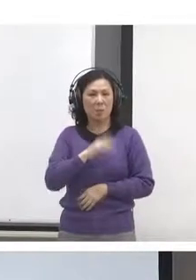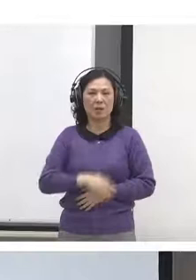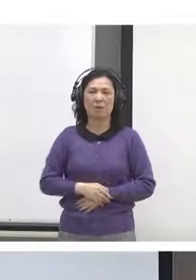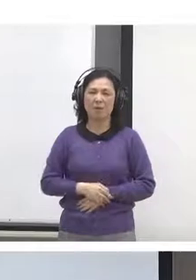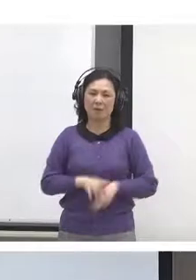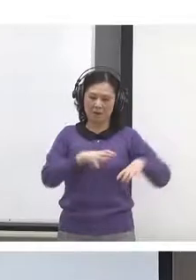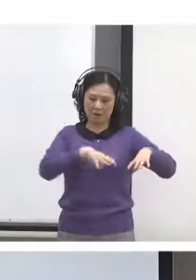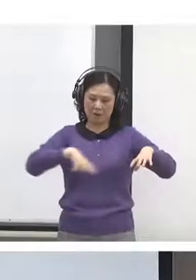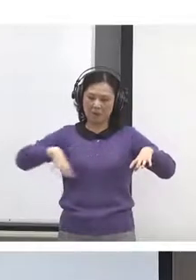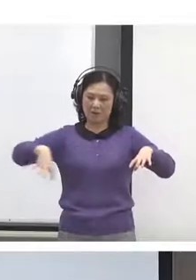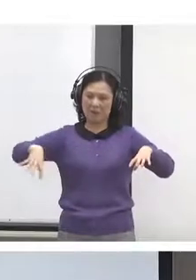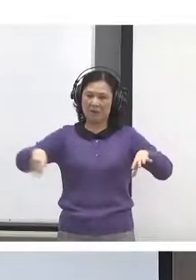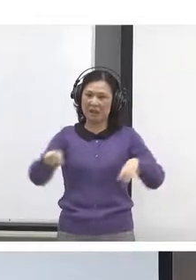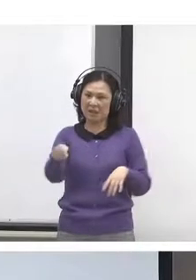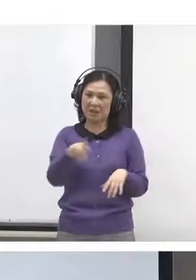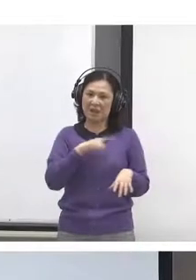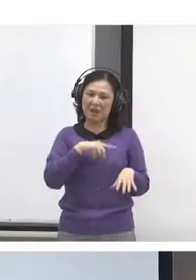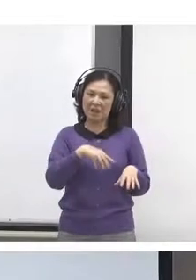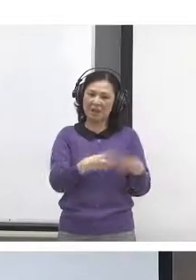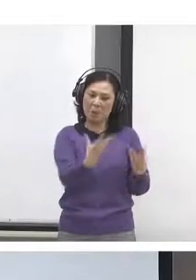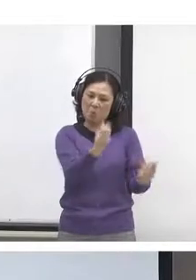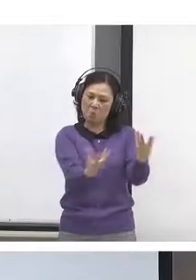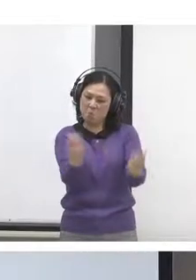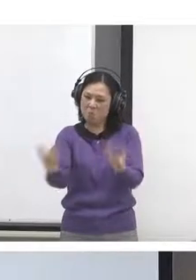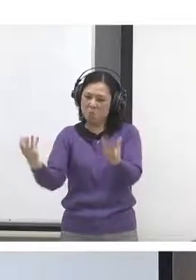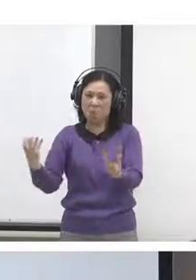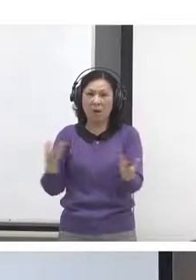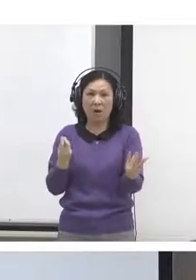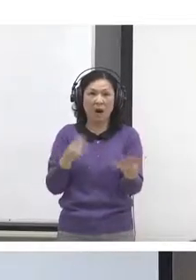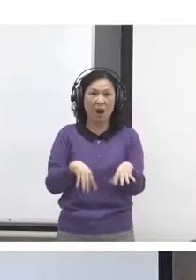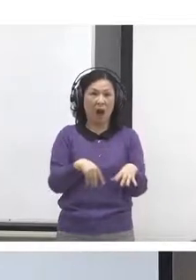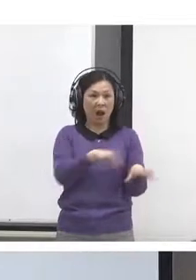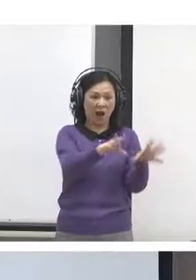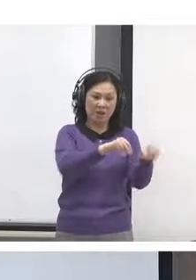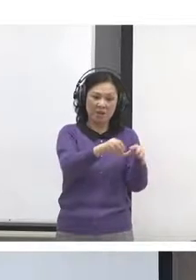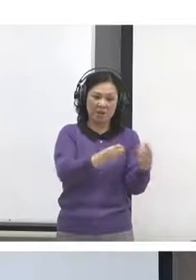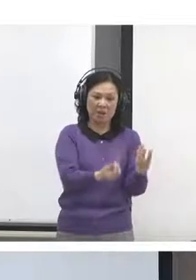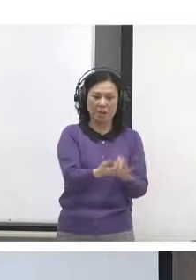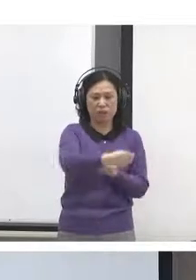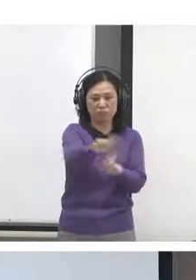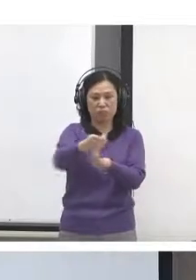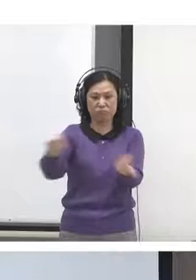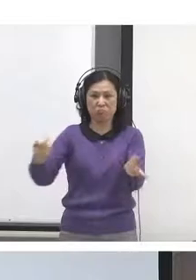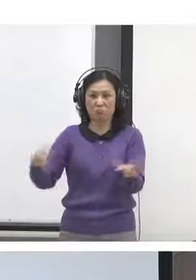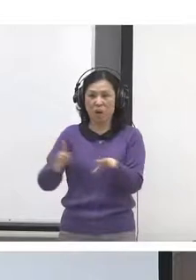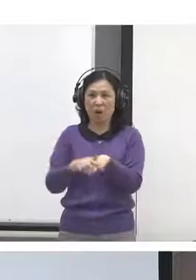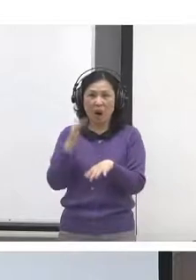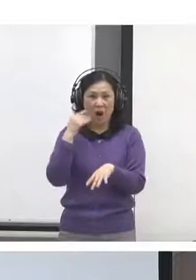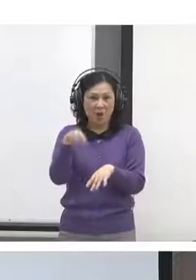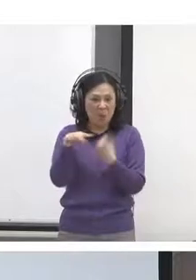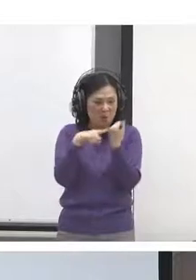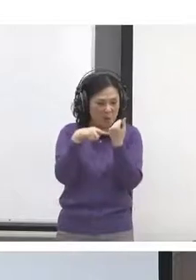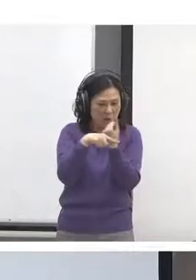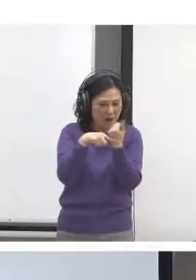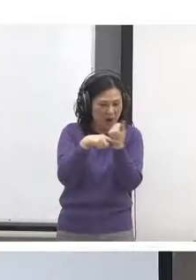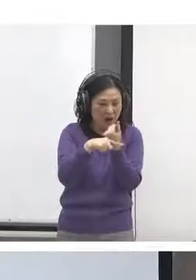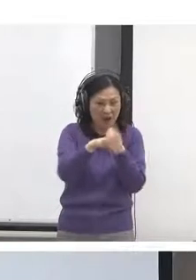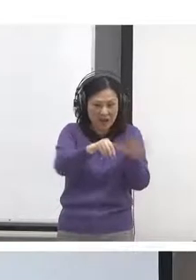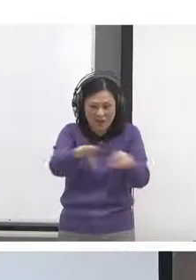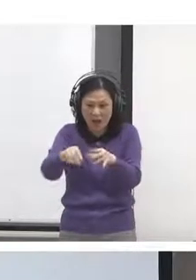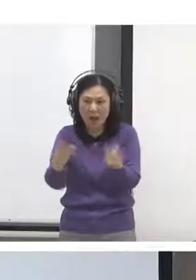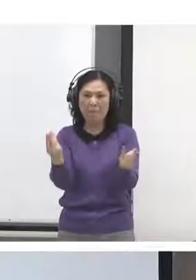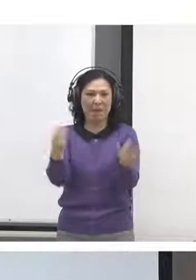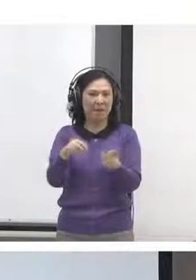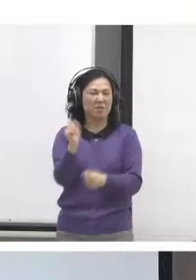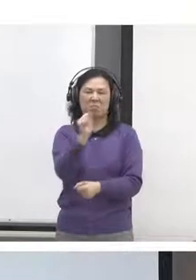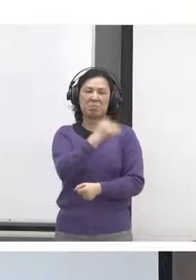city allocated their budget resources, this was nearly impossible without extensive research. Enter Budgetpedia, an early project at Civic Tech